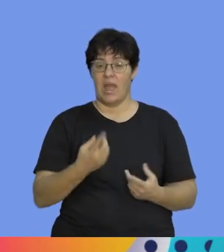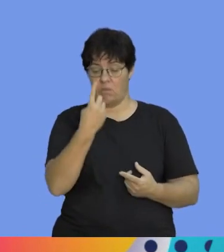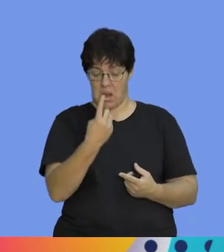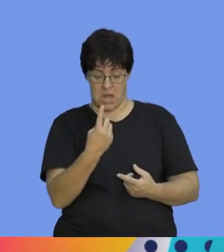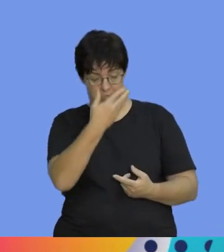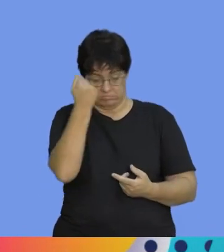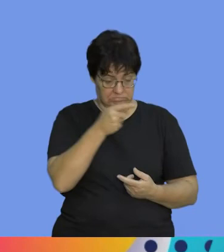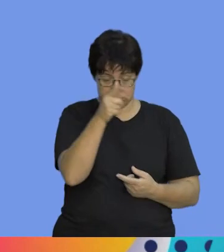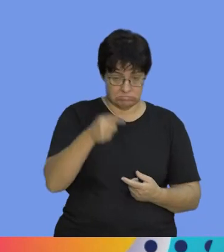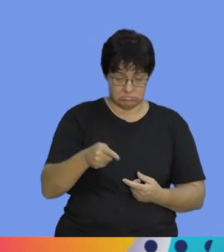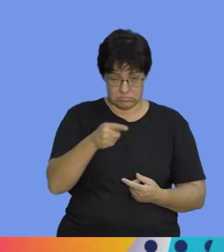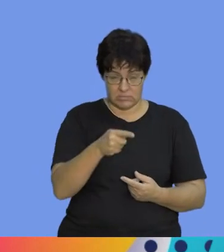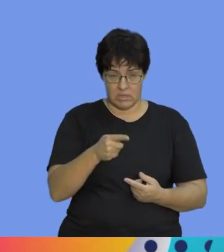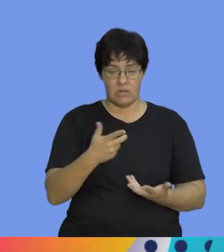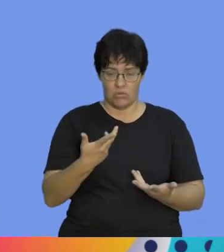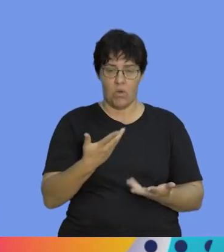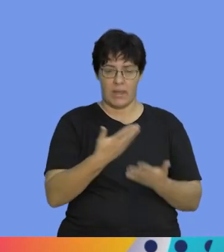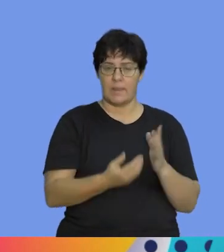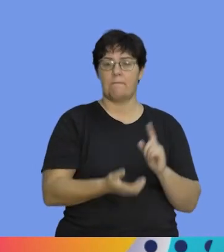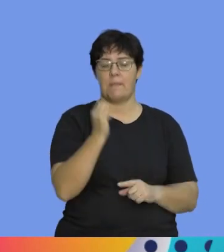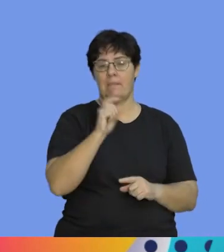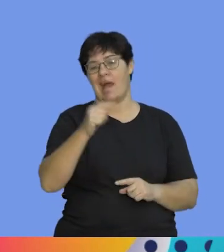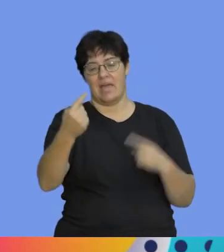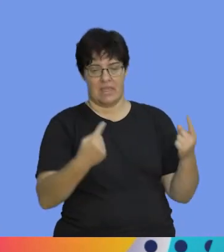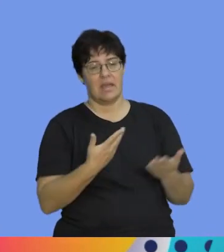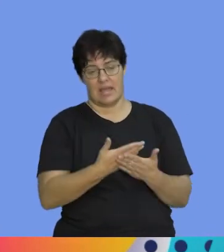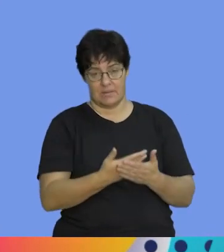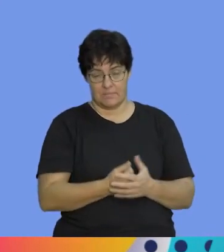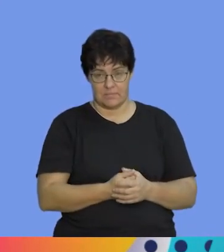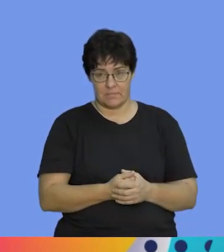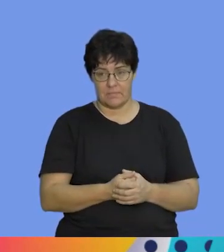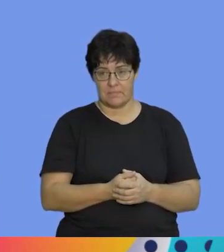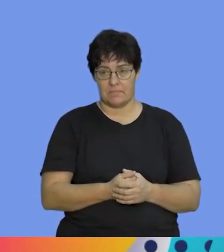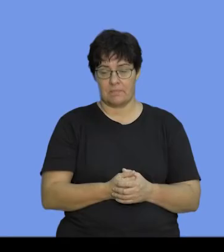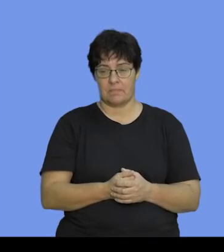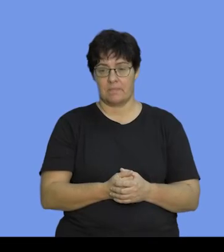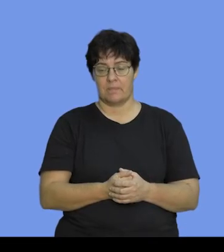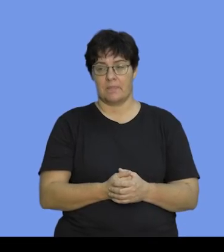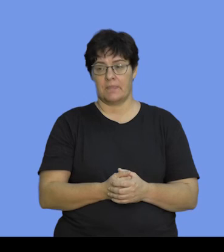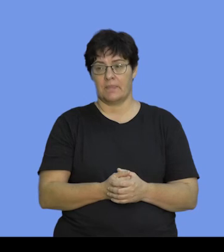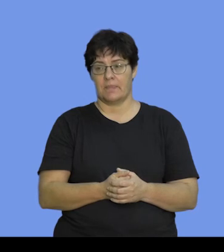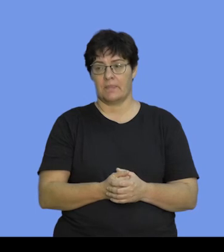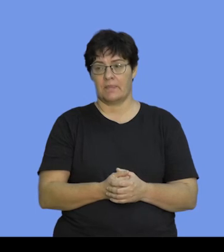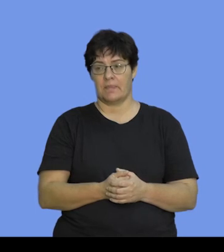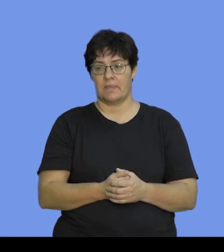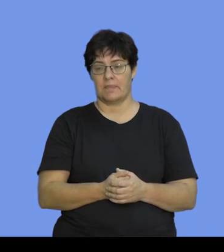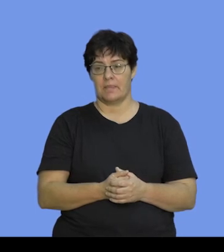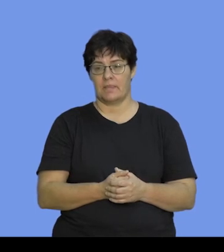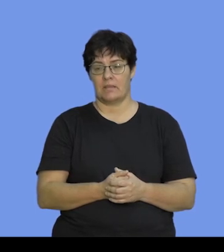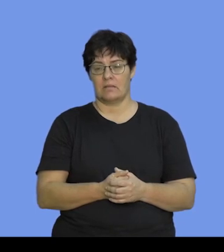have one unknown, and there will be a way in which you can determine the other variables. Okay, right. Now, having said